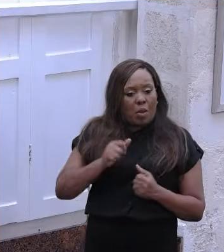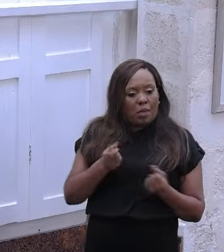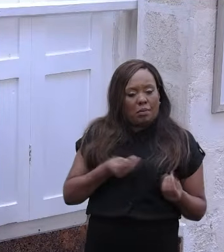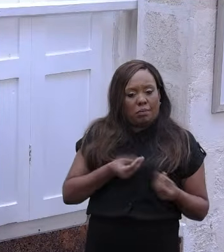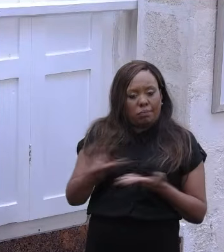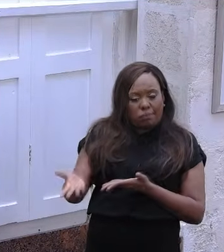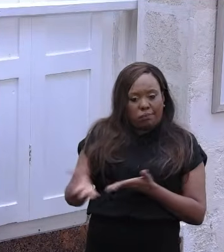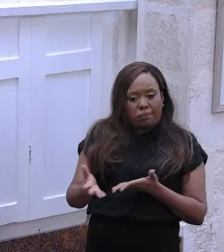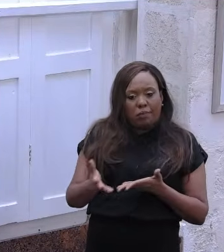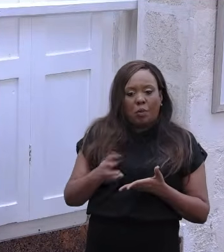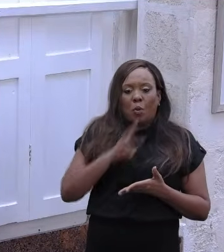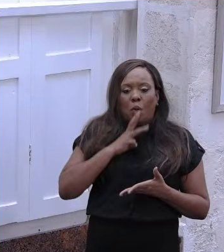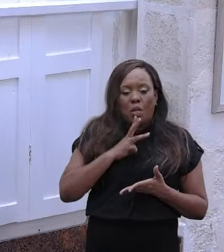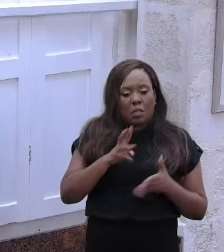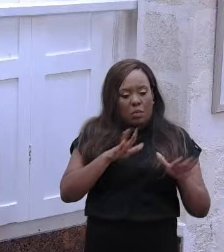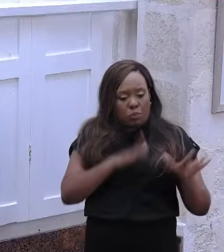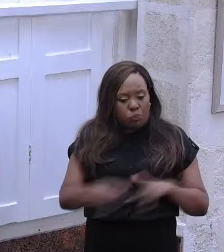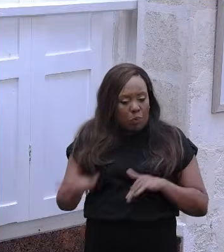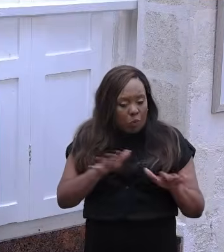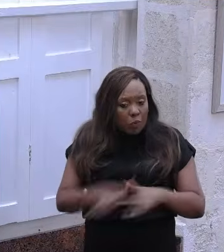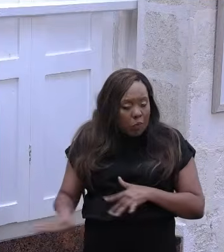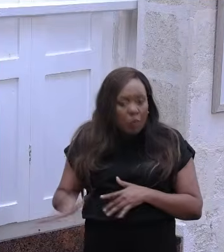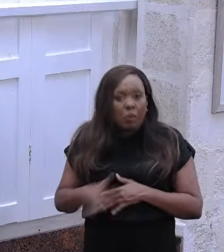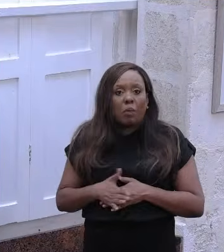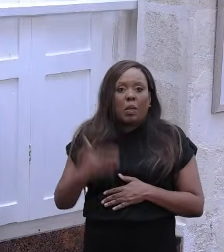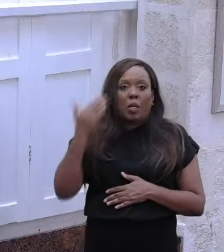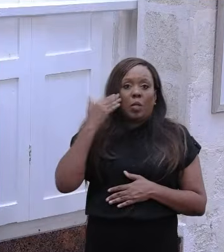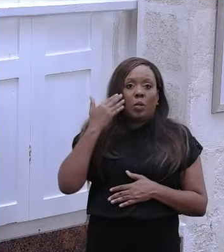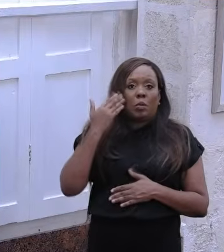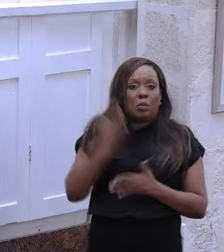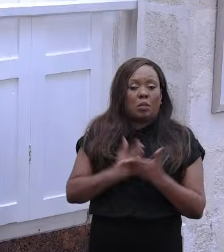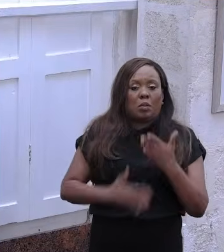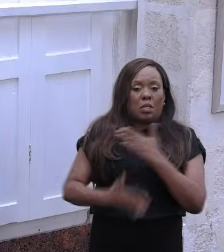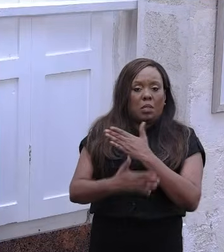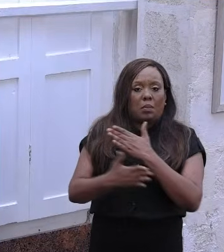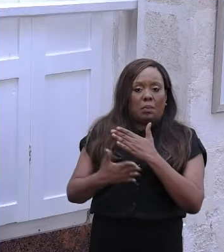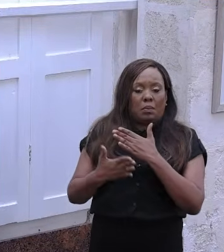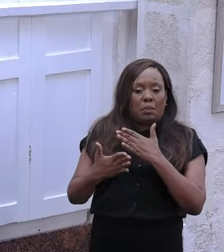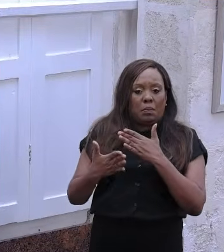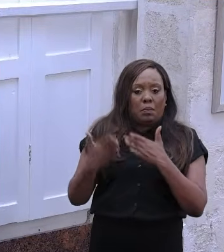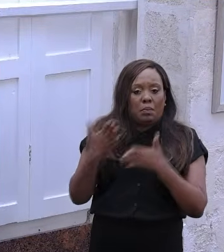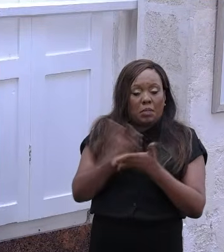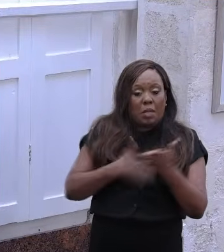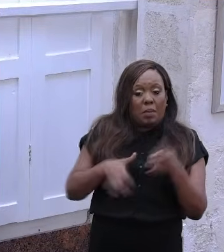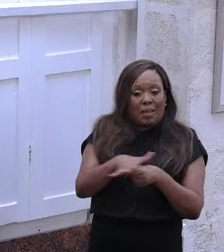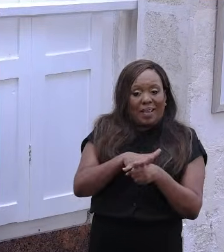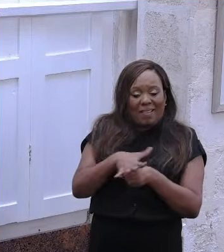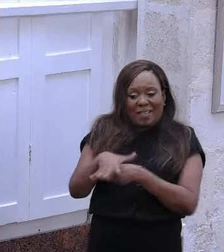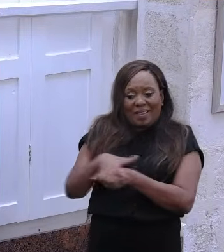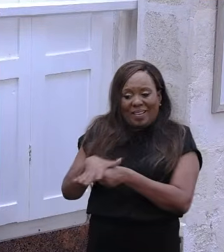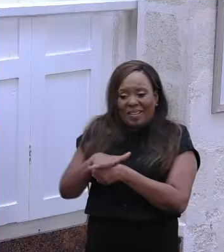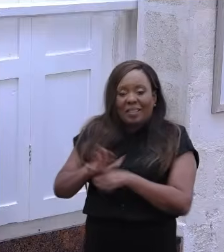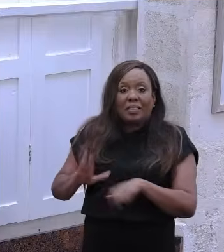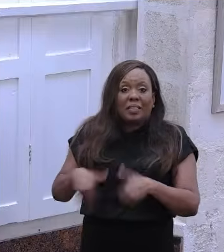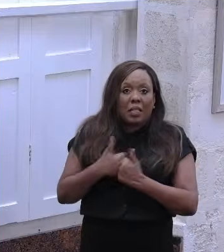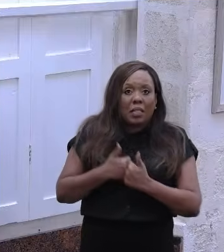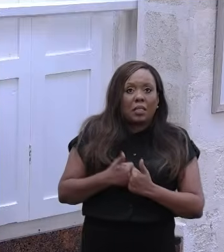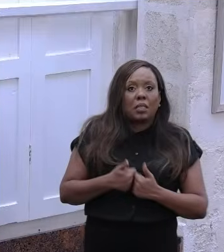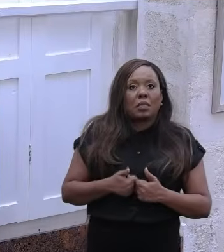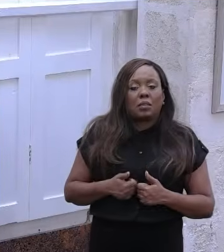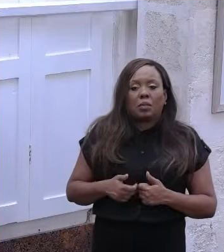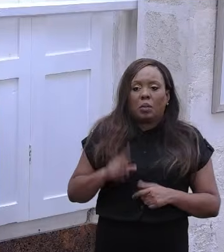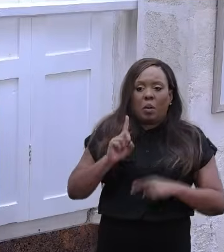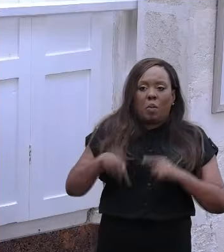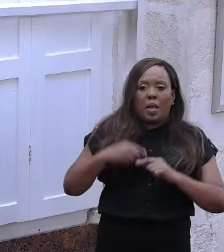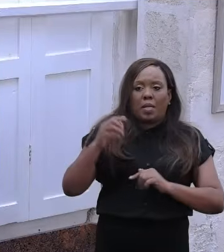to the residents. I know we have had some challenges in certain parts of the country, and as you see, the expansion of housing developments,